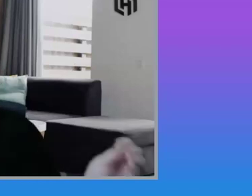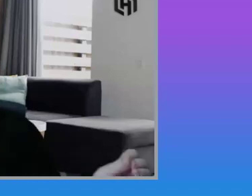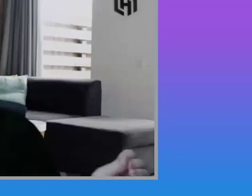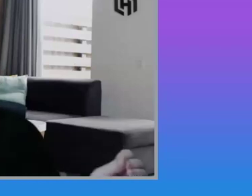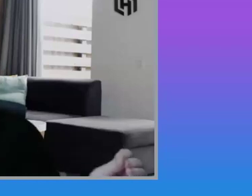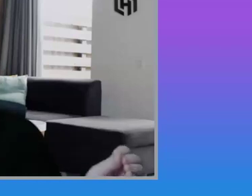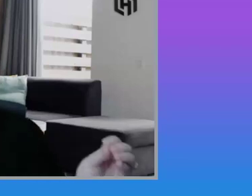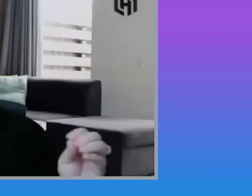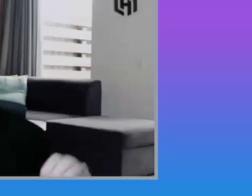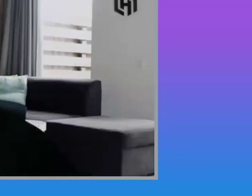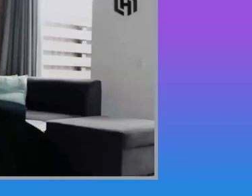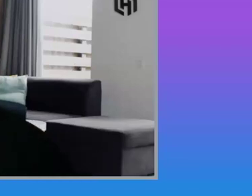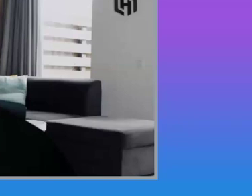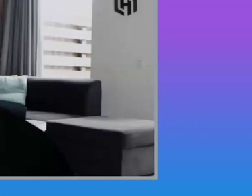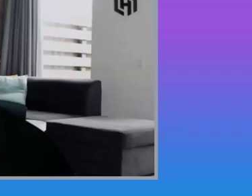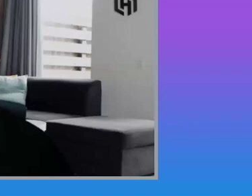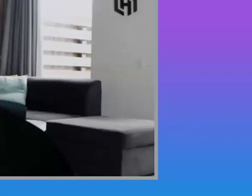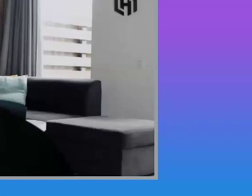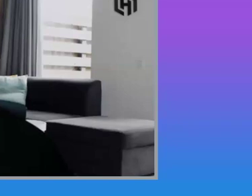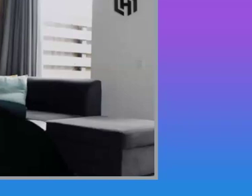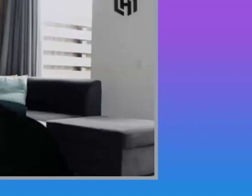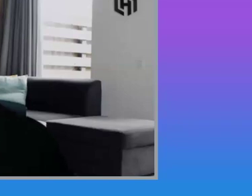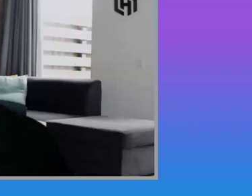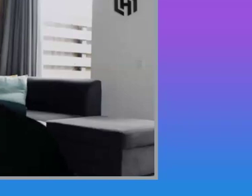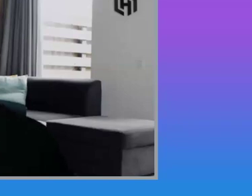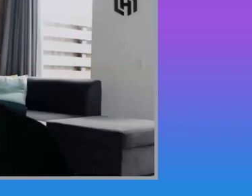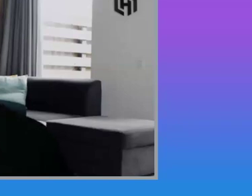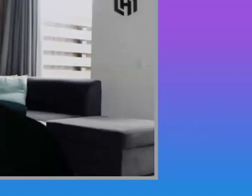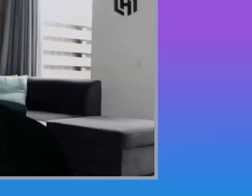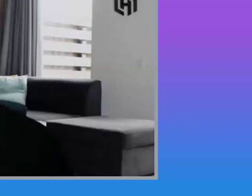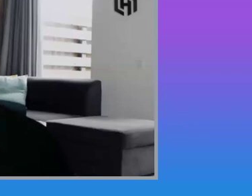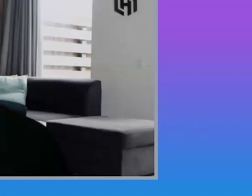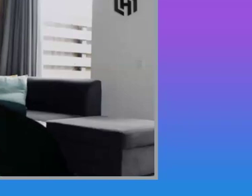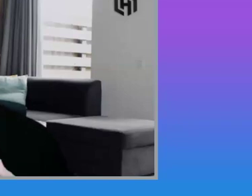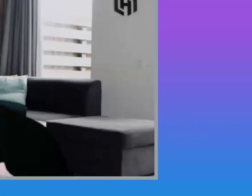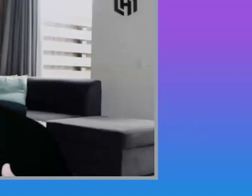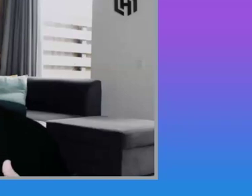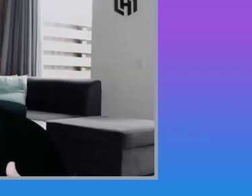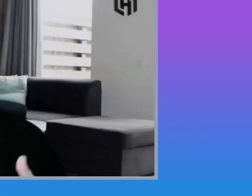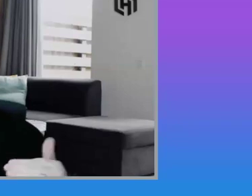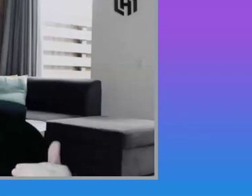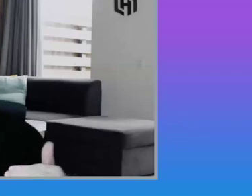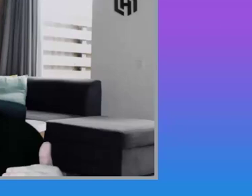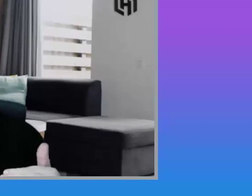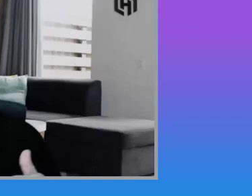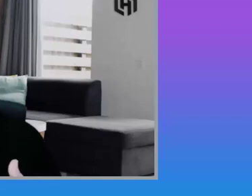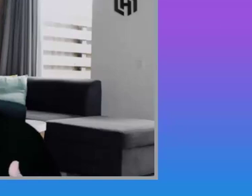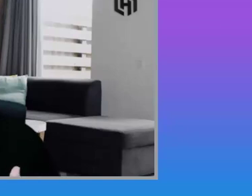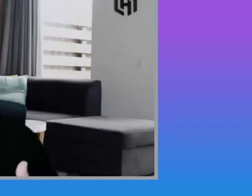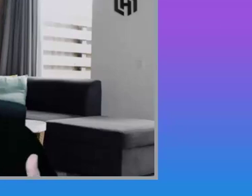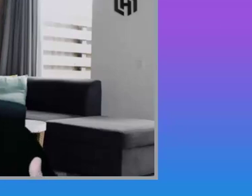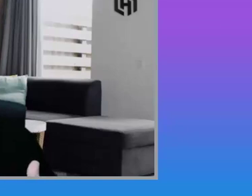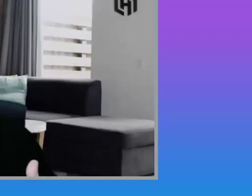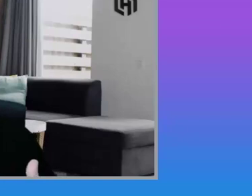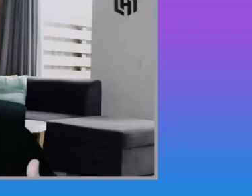in Figma. But for the most part, when we have a piece of API code or a